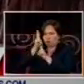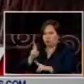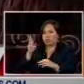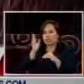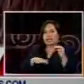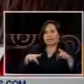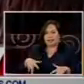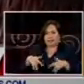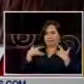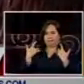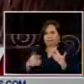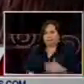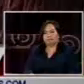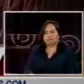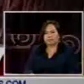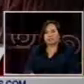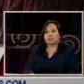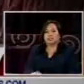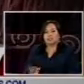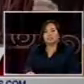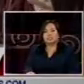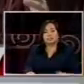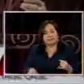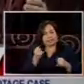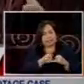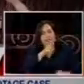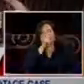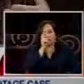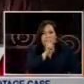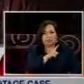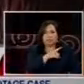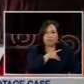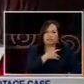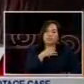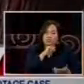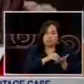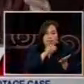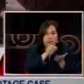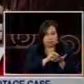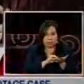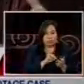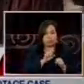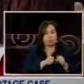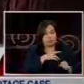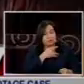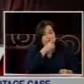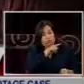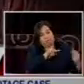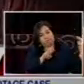Last question, Madam Secretary. So, let's just put this on record. Sa tingin ho nyo, so